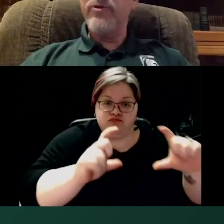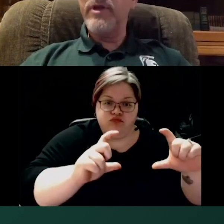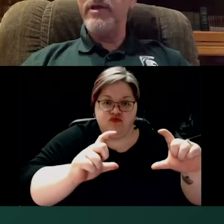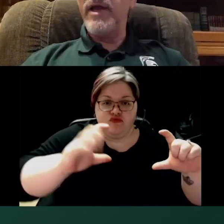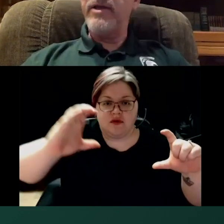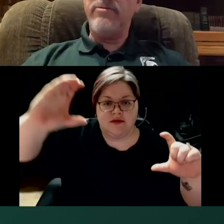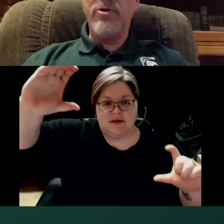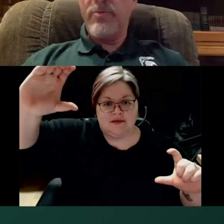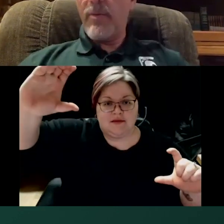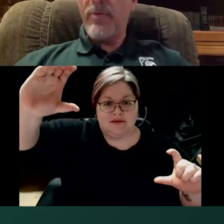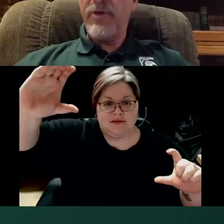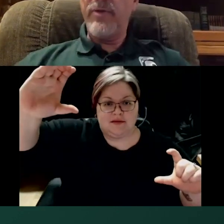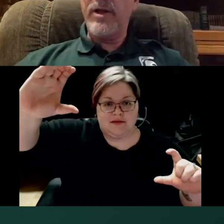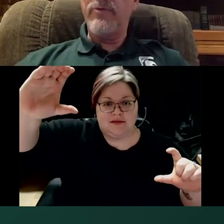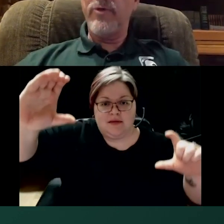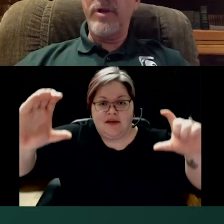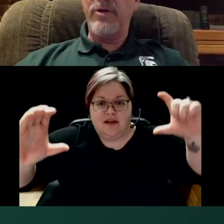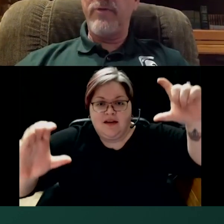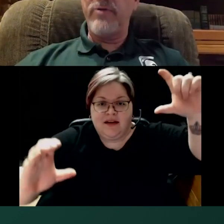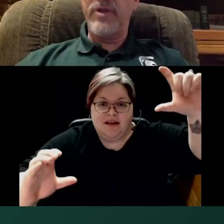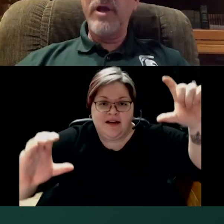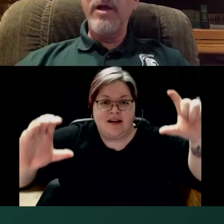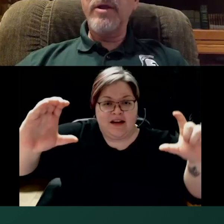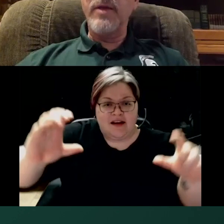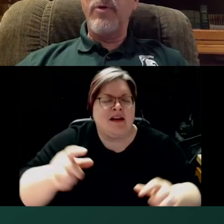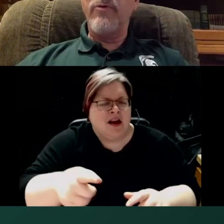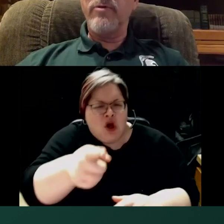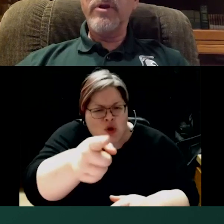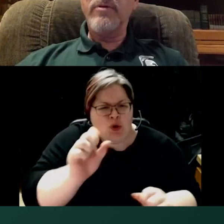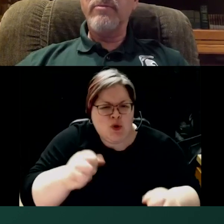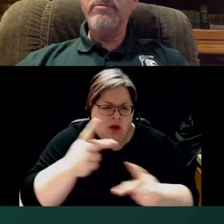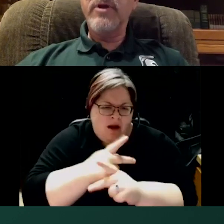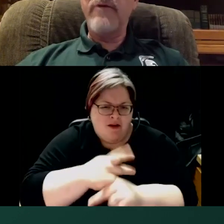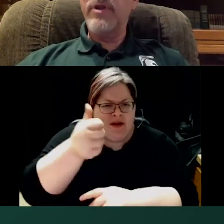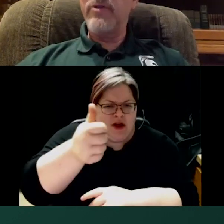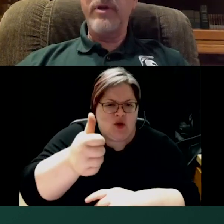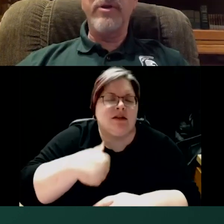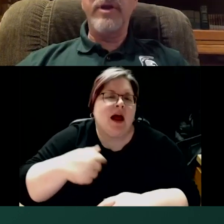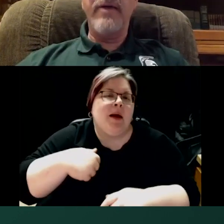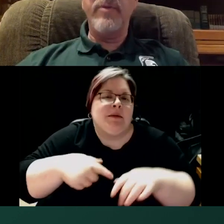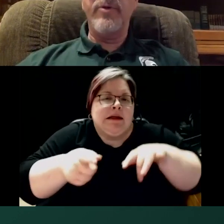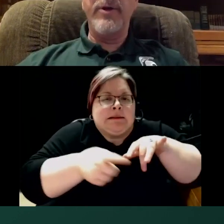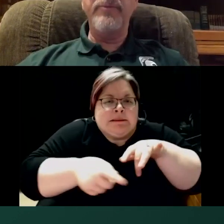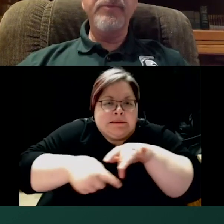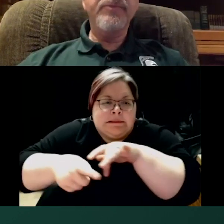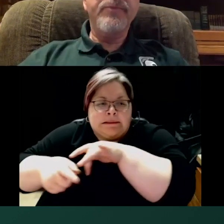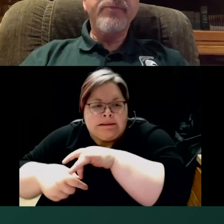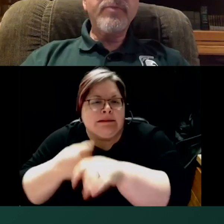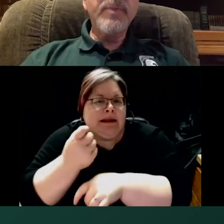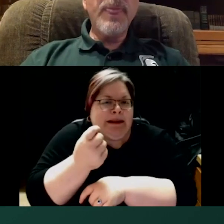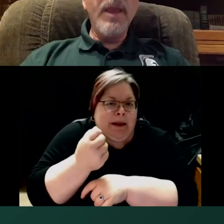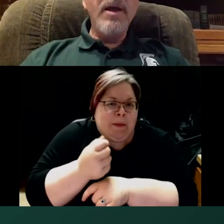behave differently, and you can probably figure that out for yourself. I'll just skip over some conversation I was going to have about that.